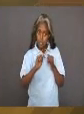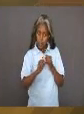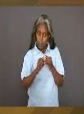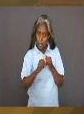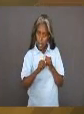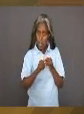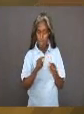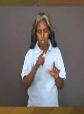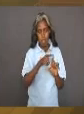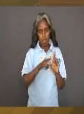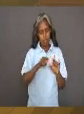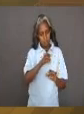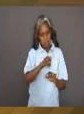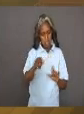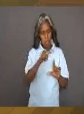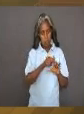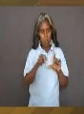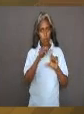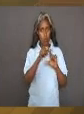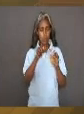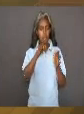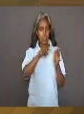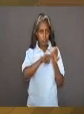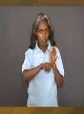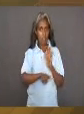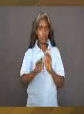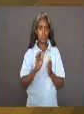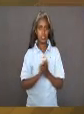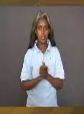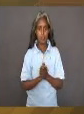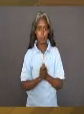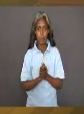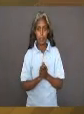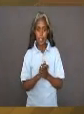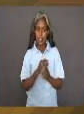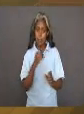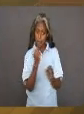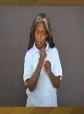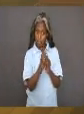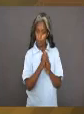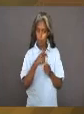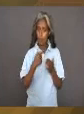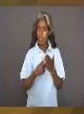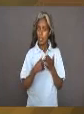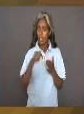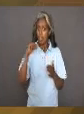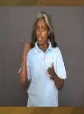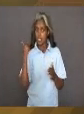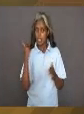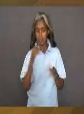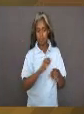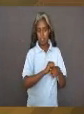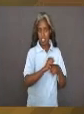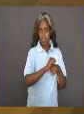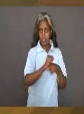the same trigonometric values. Let us perform another activity